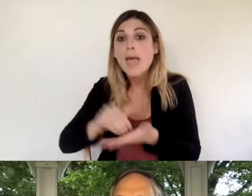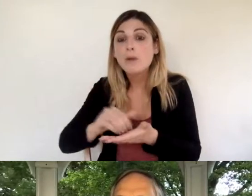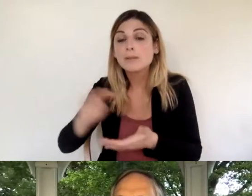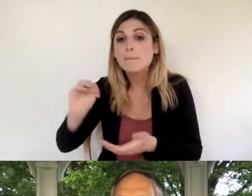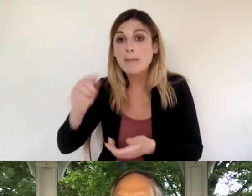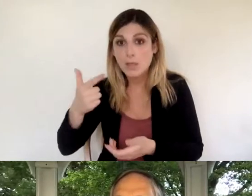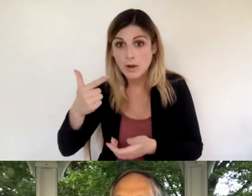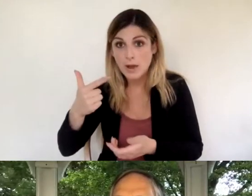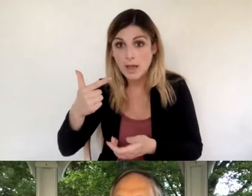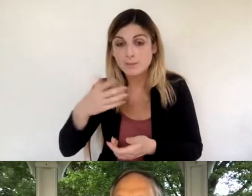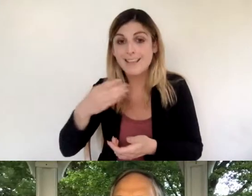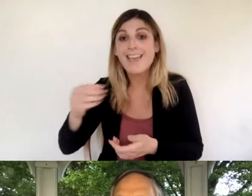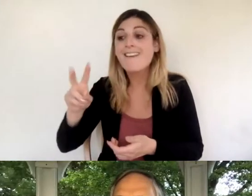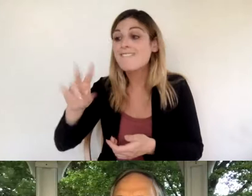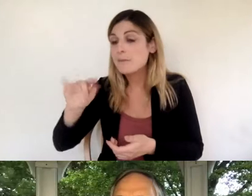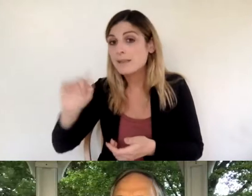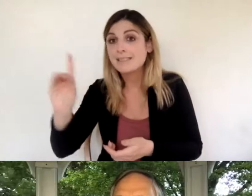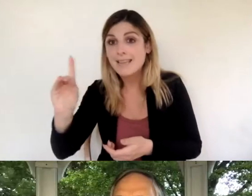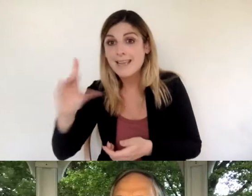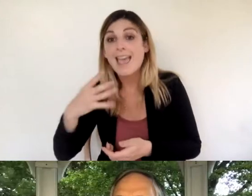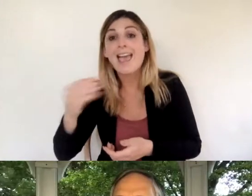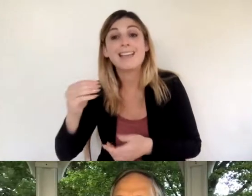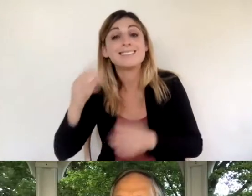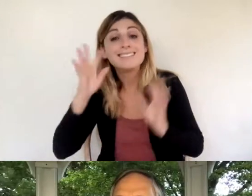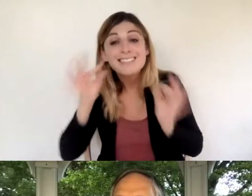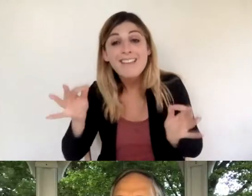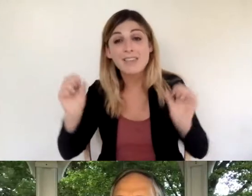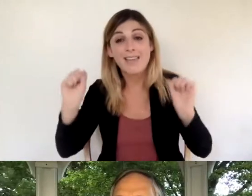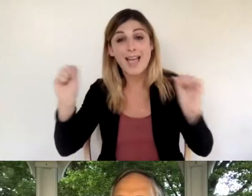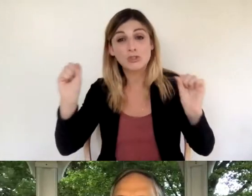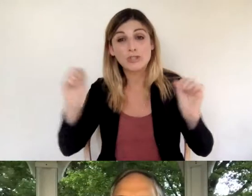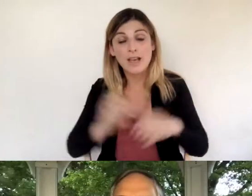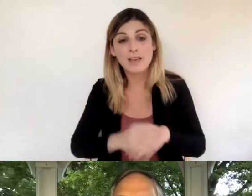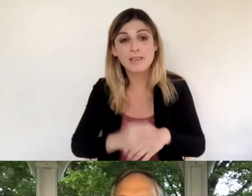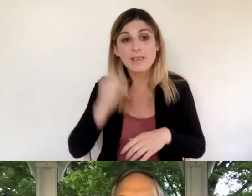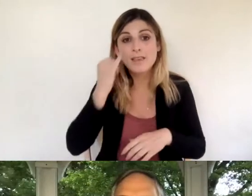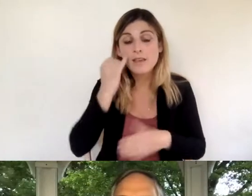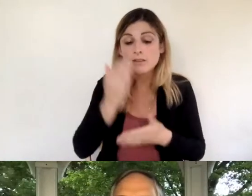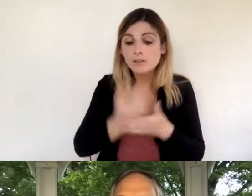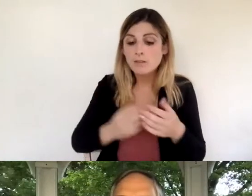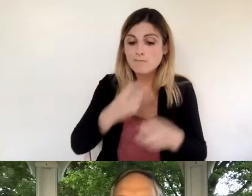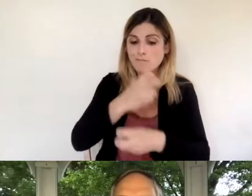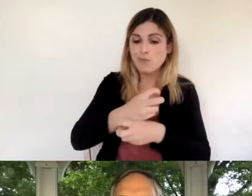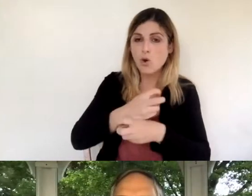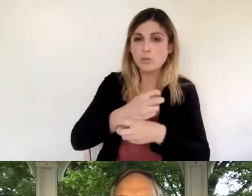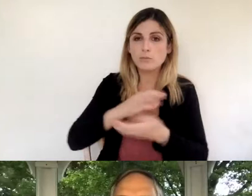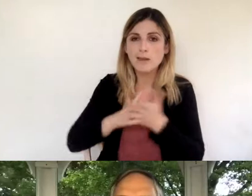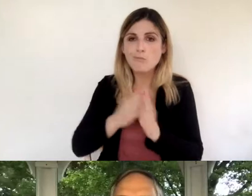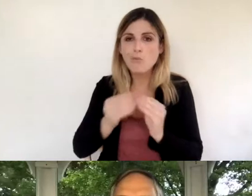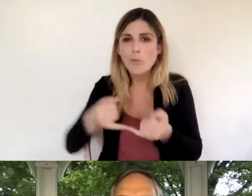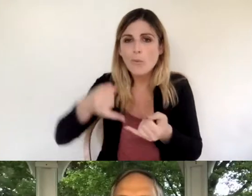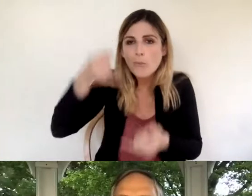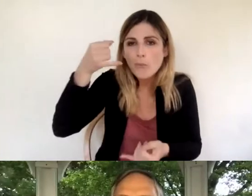exercise. And if you've lost some bone matter, it's really a good idea to meet with somebody who specializes